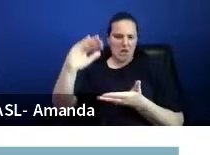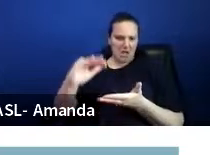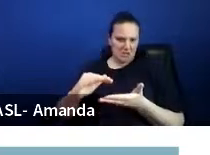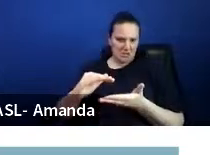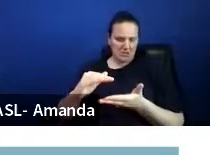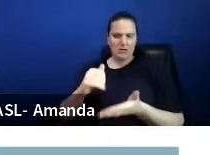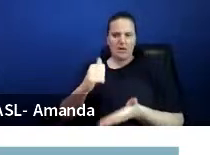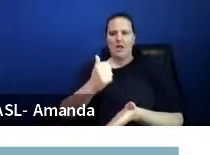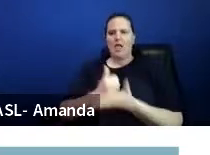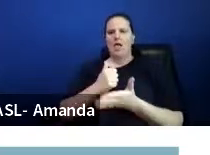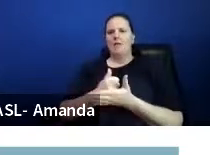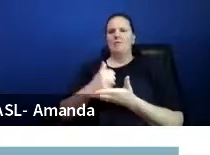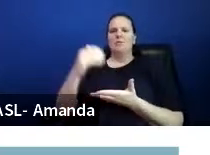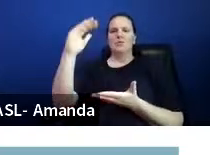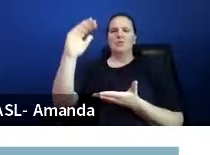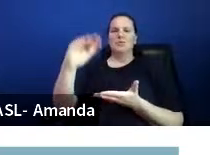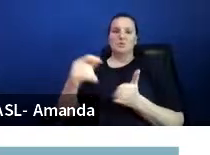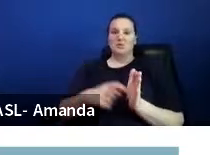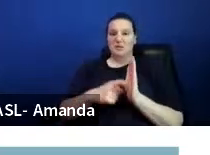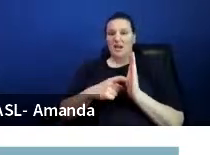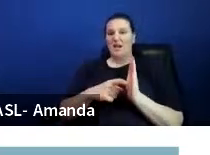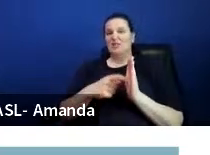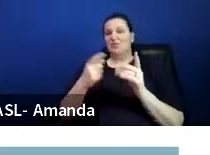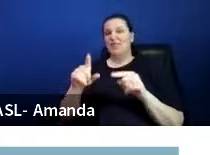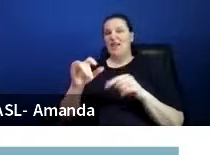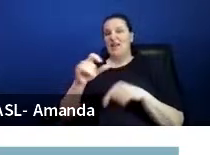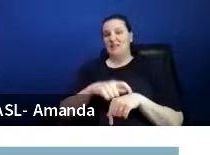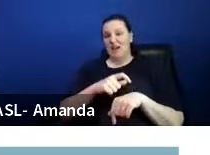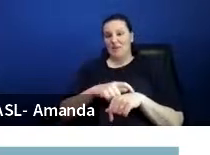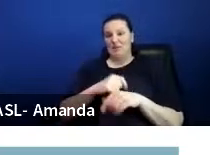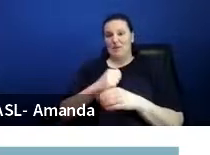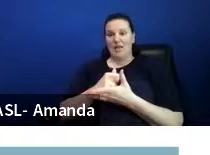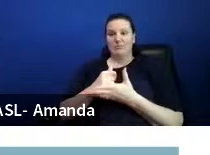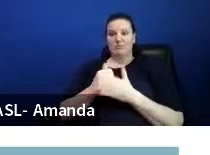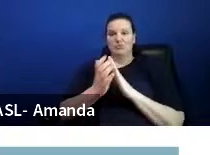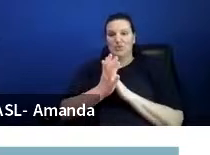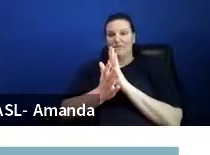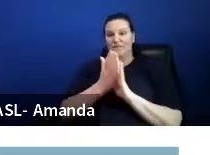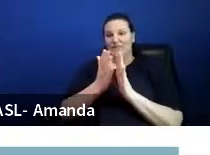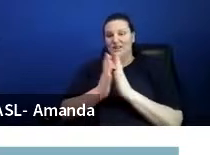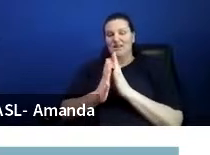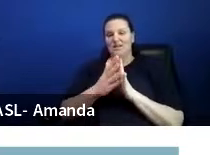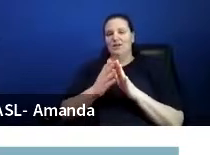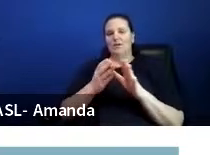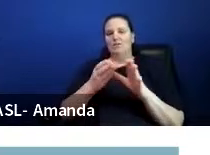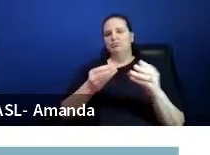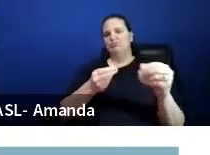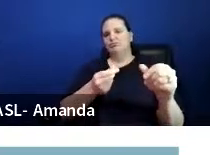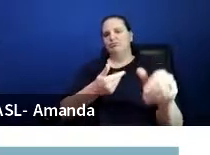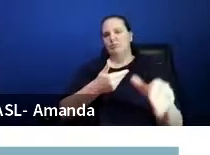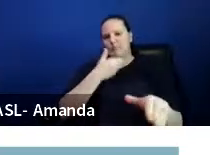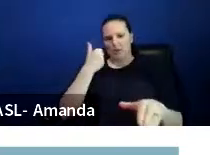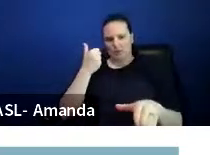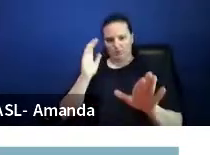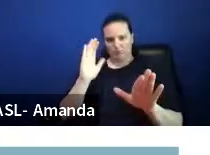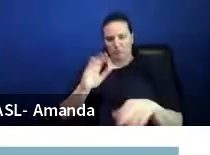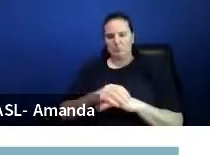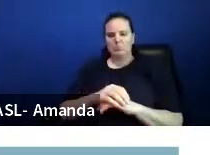that helps kind of reduce the demand during those peak hours and helps traffic flow better. But